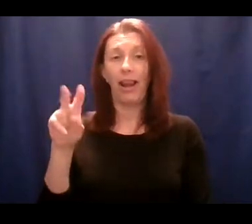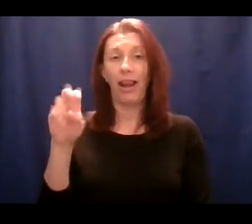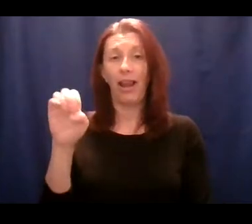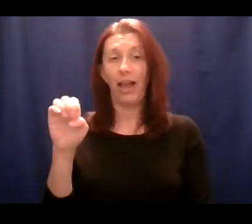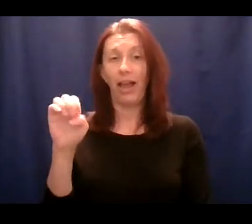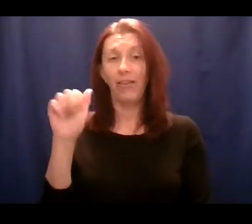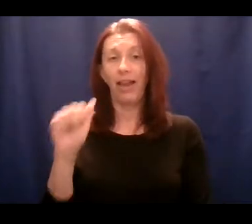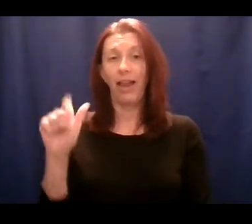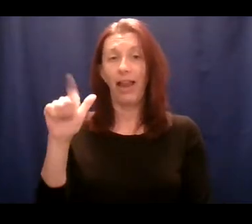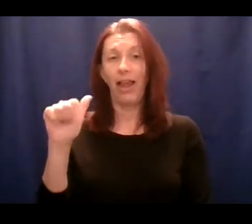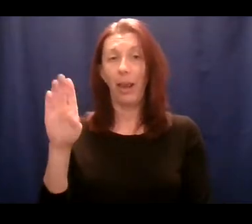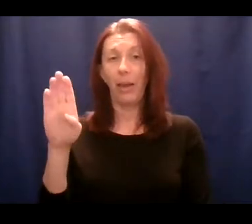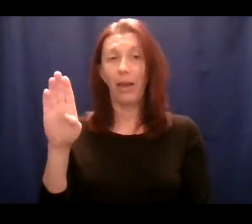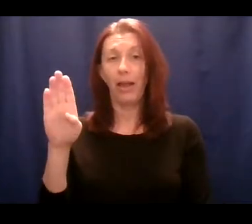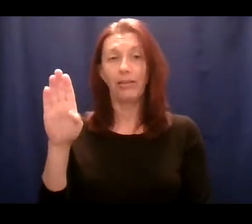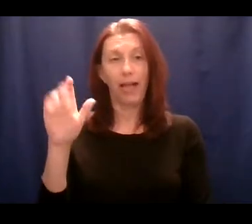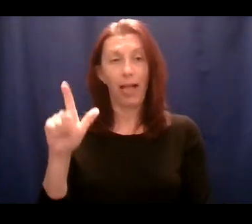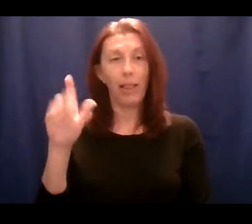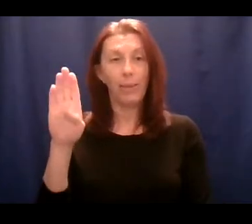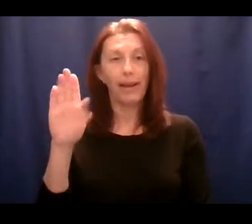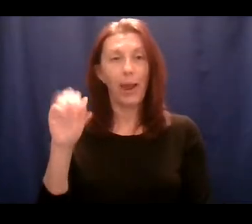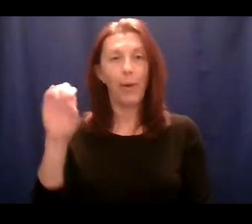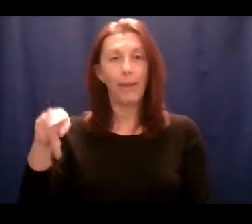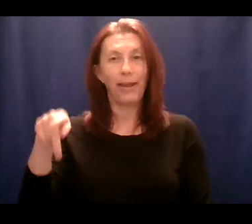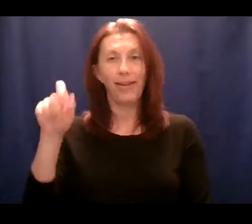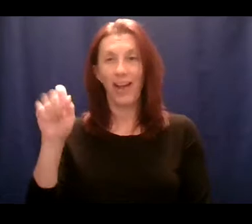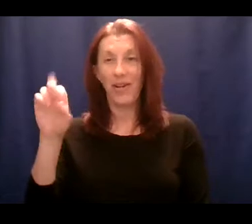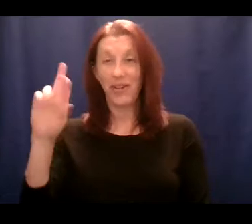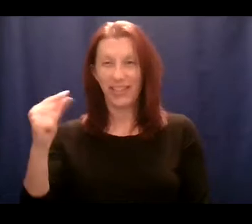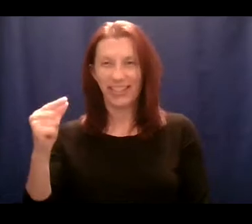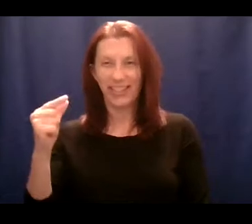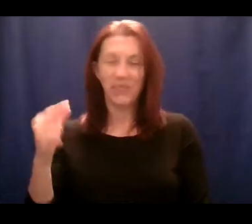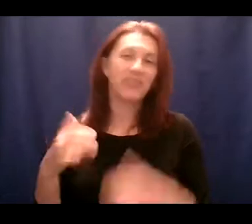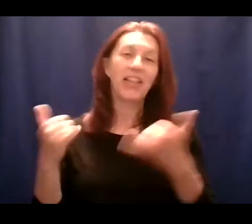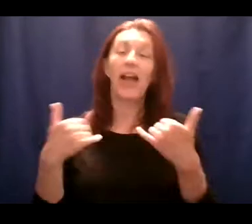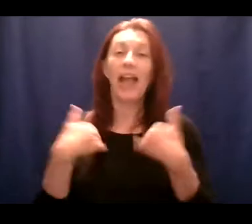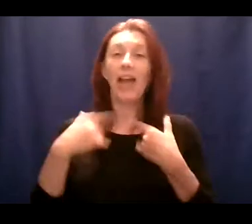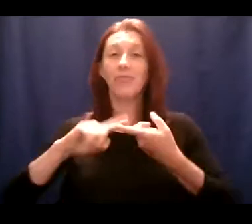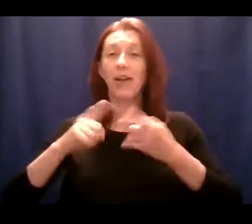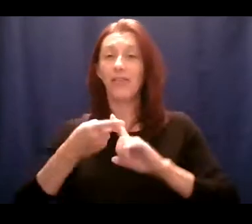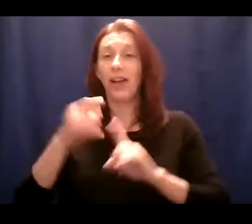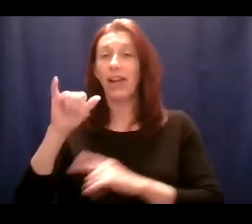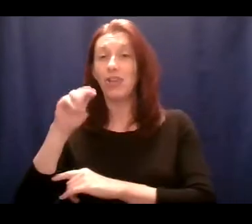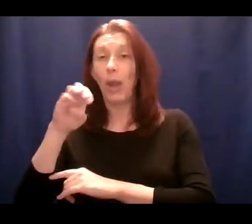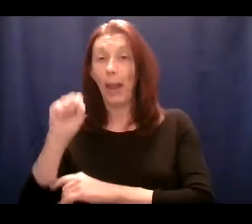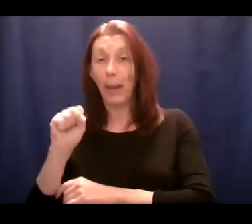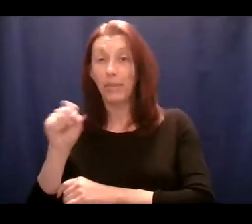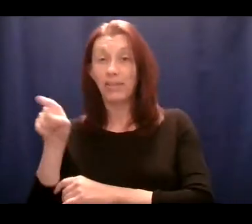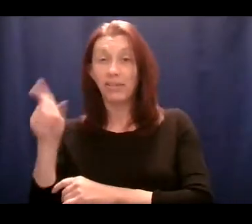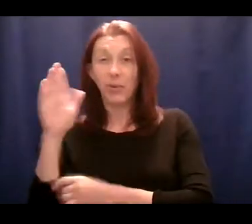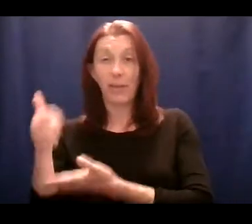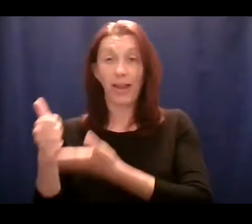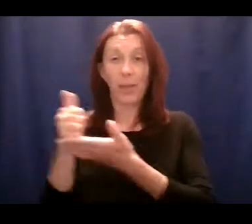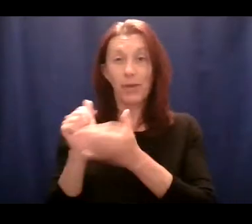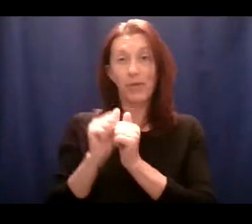live@lbaop.org. Now, I'm not alone in our studio today. I have my friend James, who's going to be helping with all of our backgrounds today and our images.